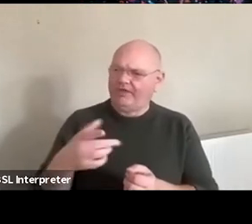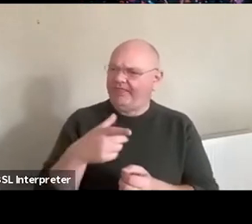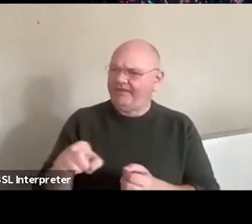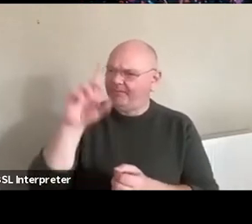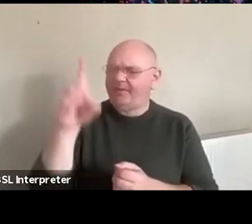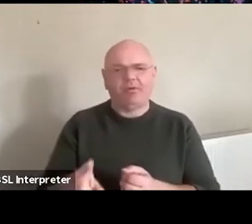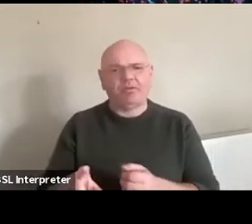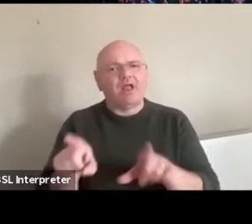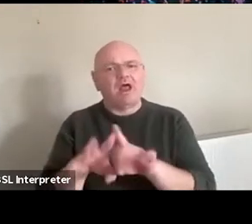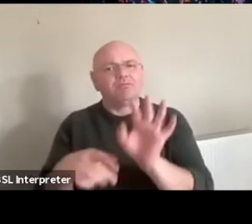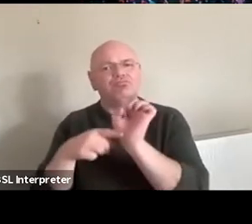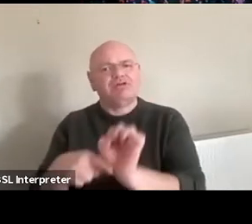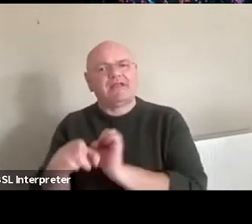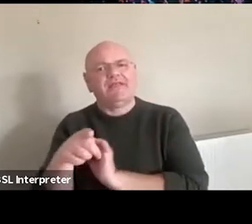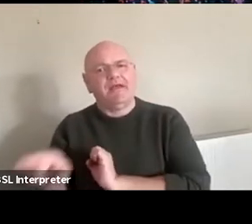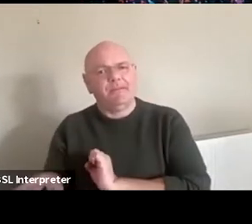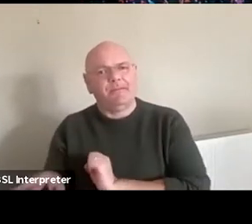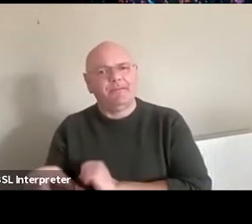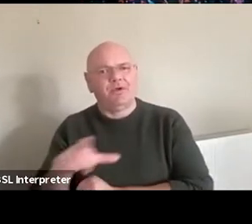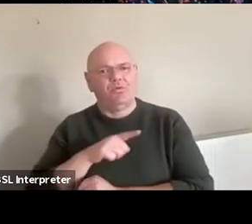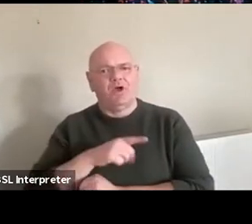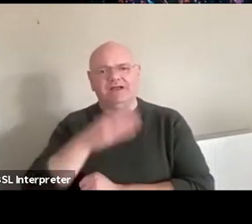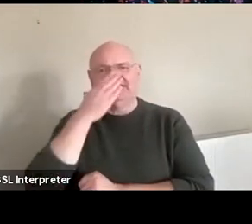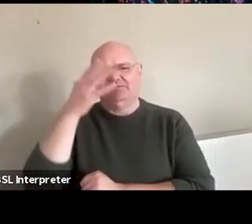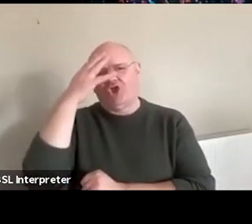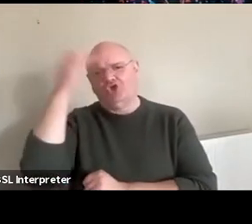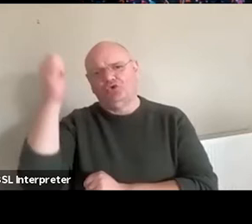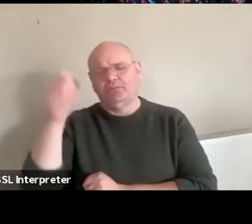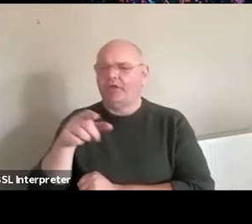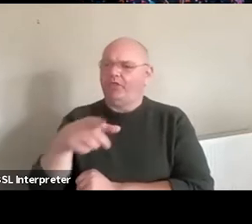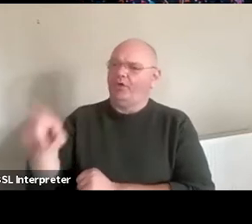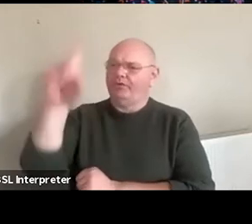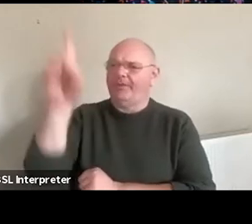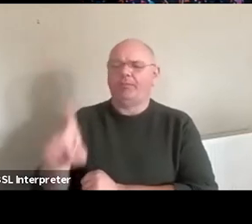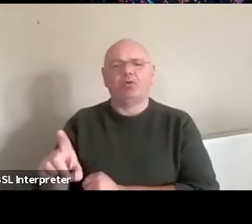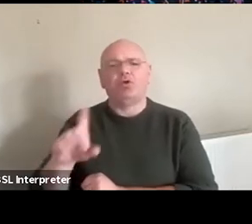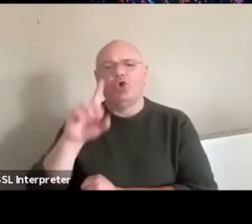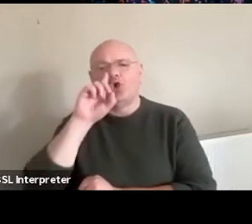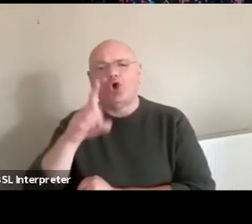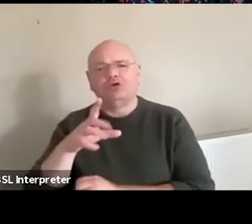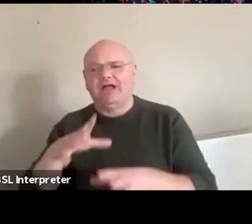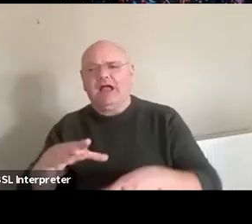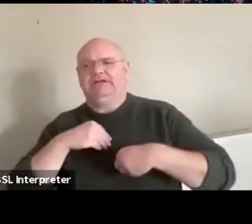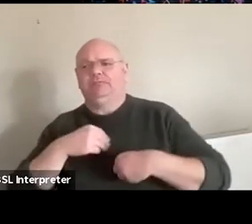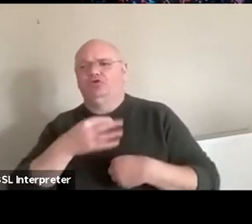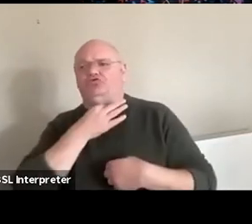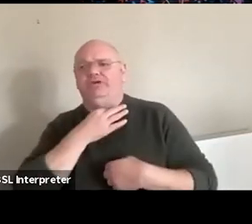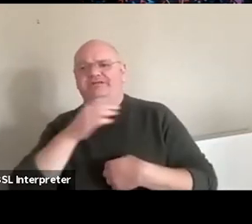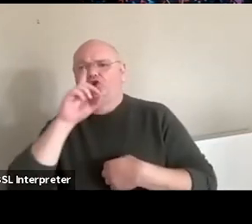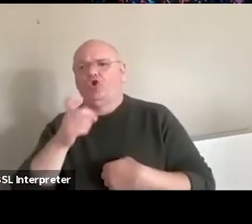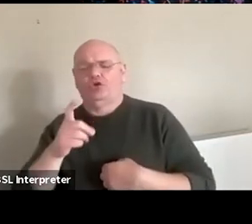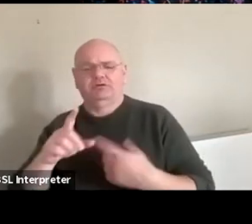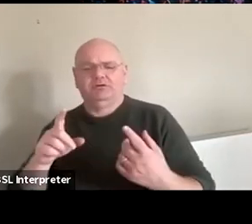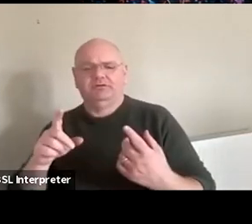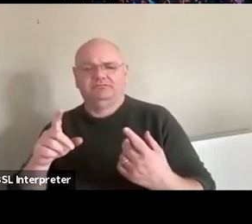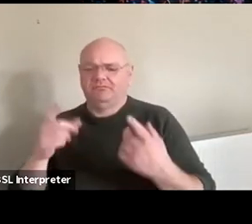assumption that though the other that they're speaking for can't take risks, isn't capable